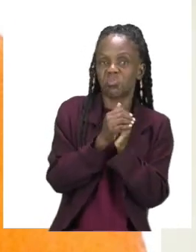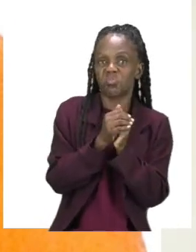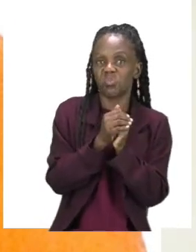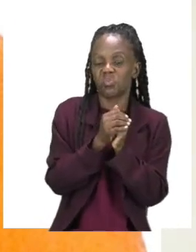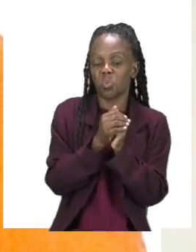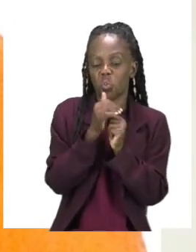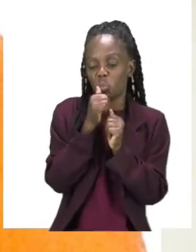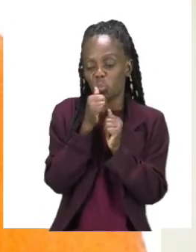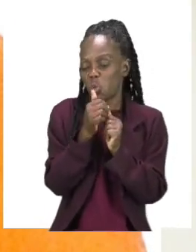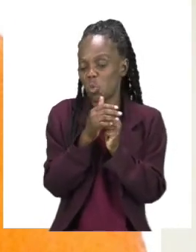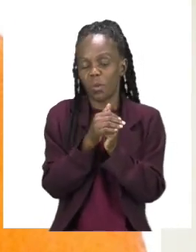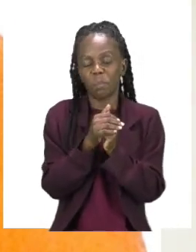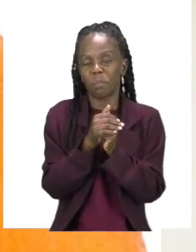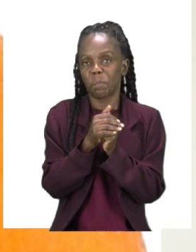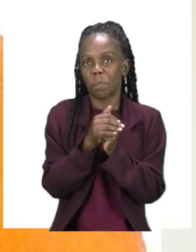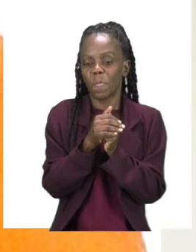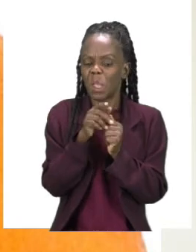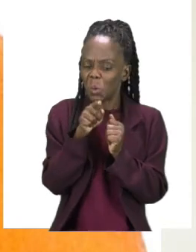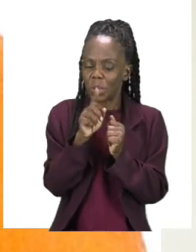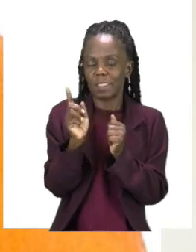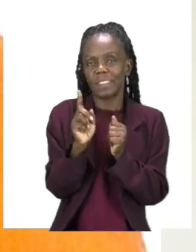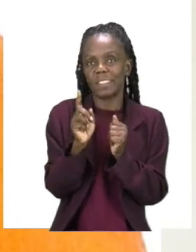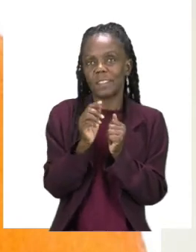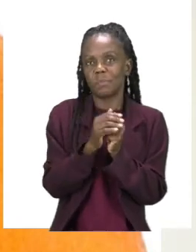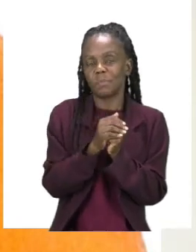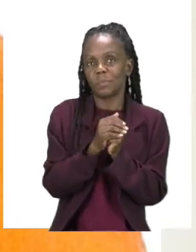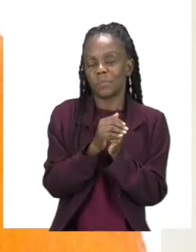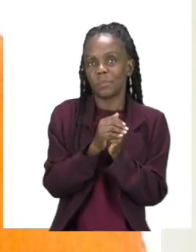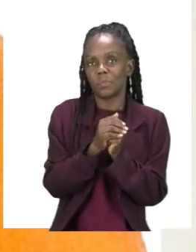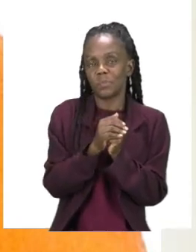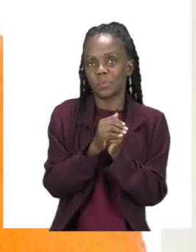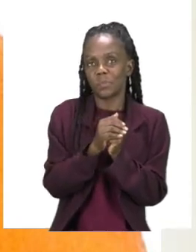juicy. Can you tell me what this is?